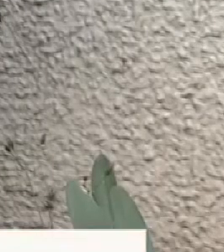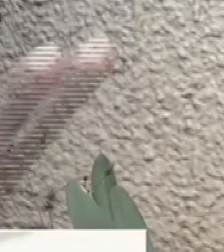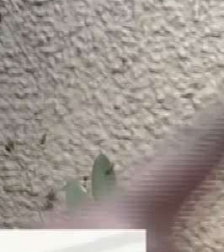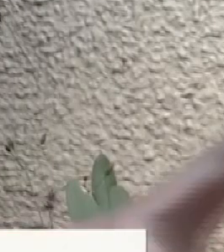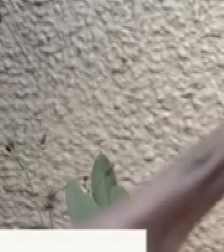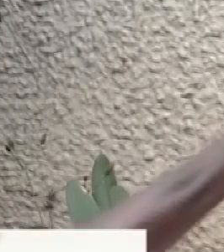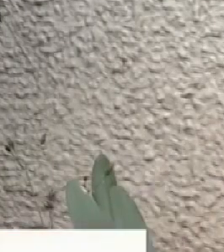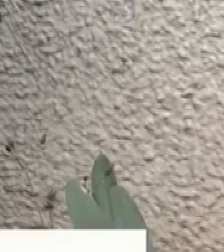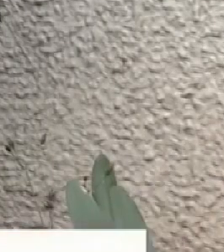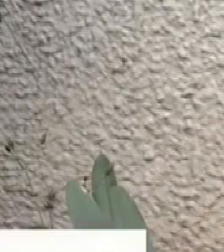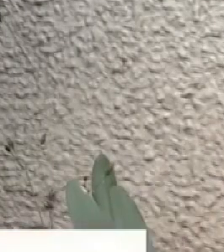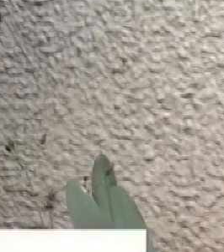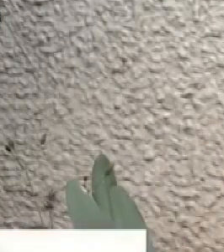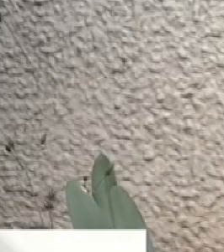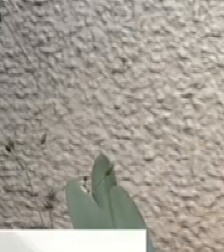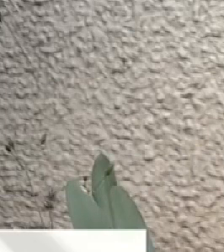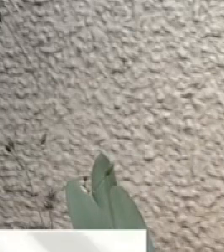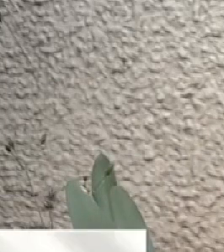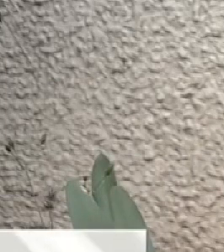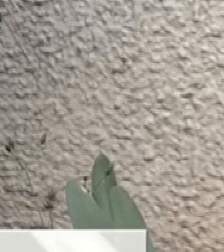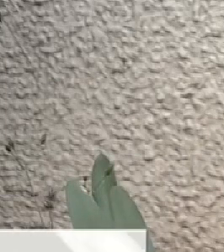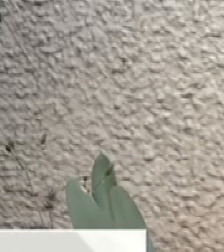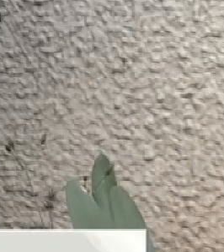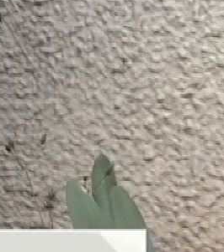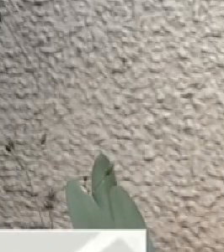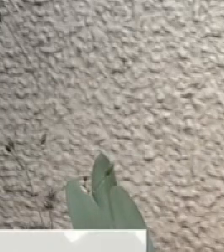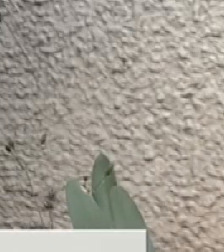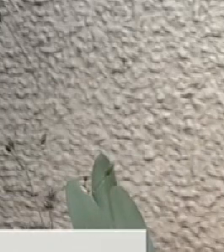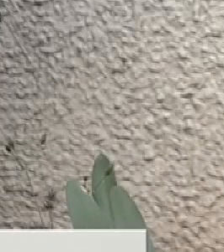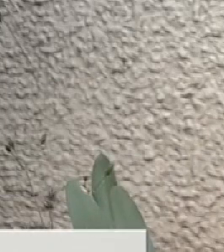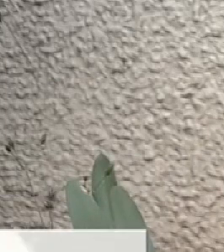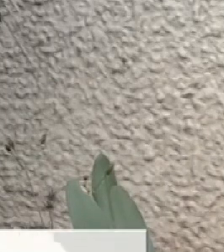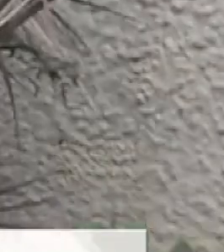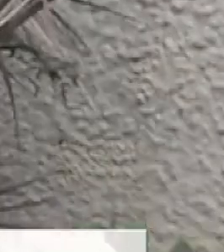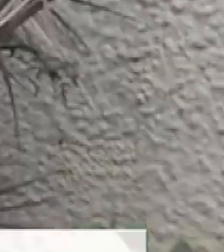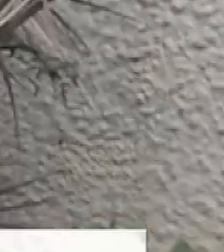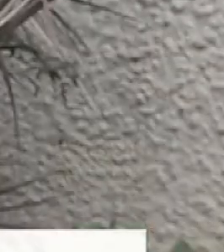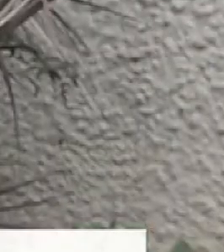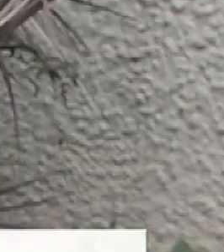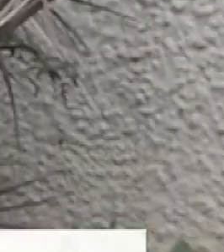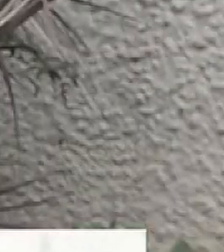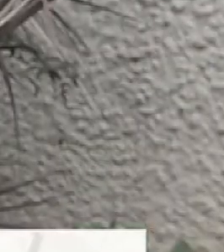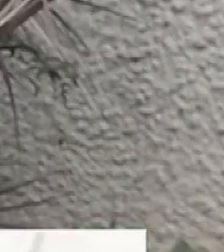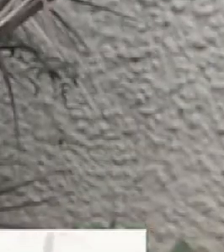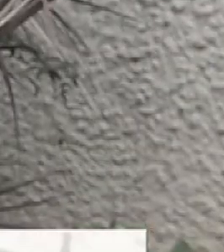the body, and thus doctors ironically end up treating the wrong diagnosis. In